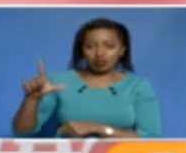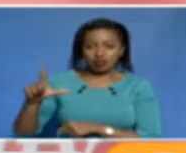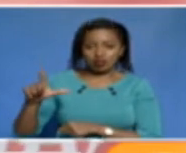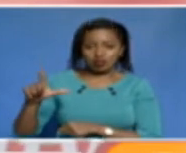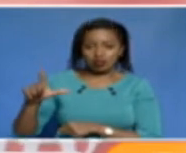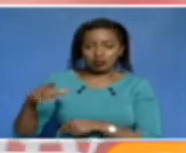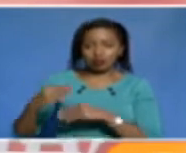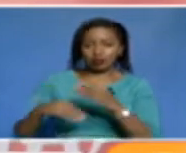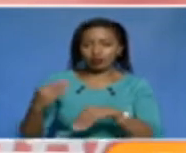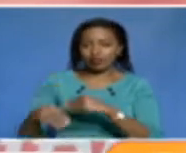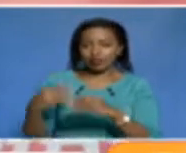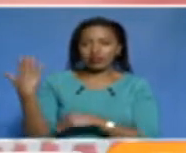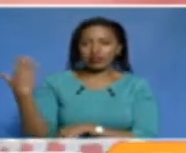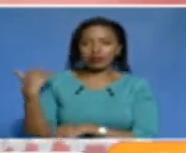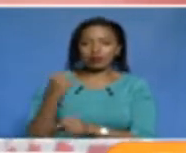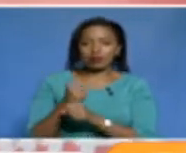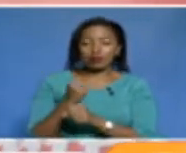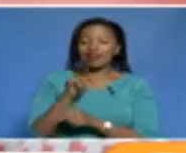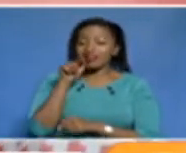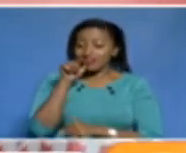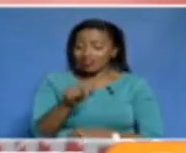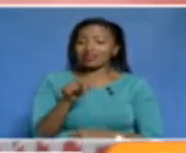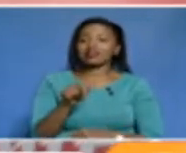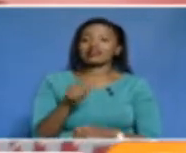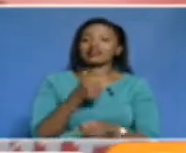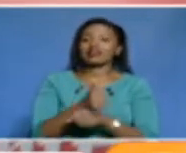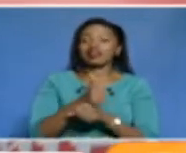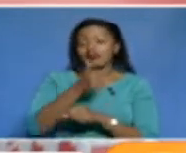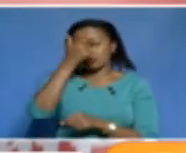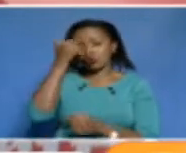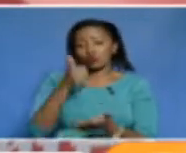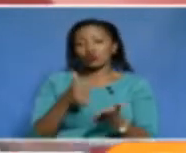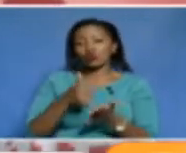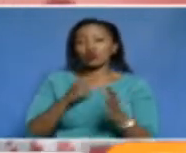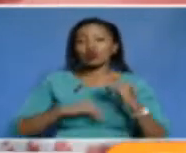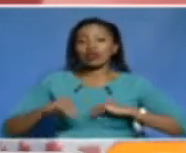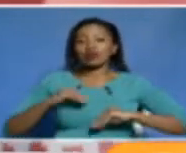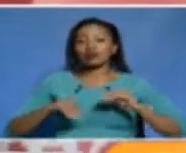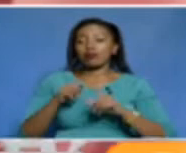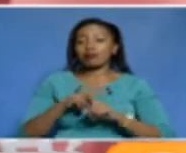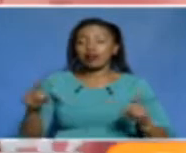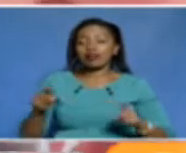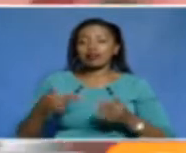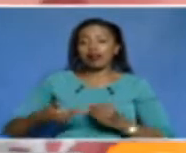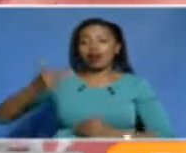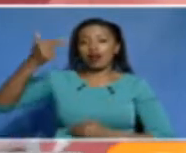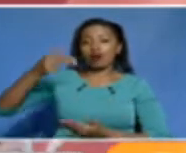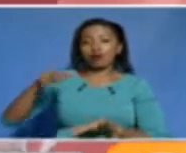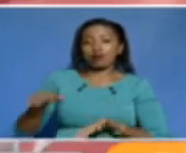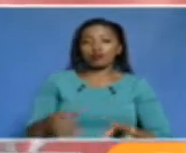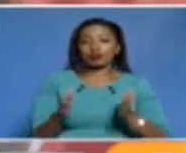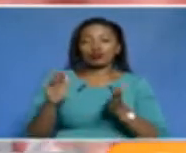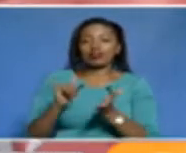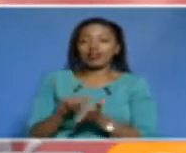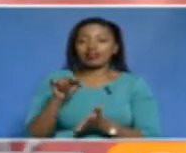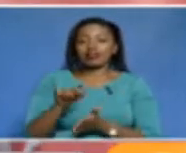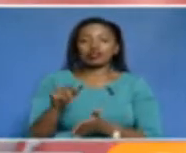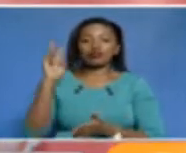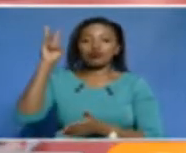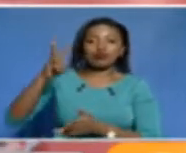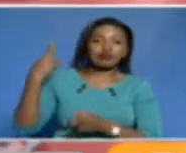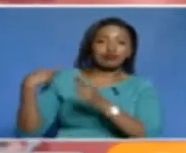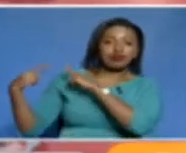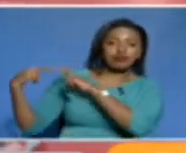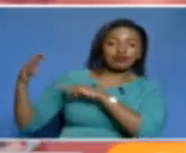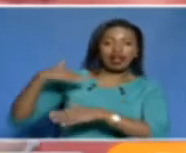associated with correcting a corporate income tax return. The chances are that our case study company would be reviewed after it had